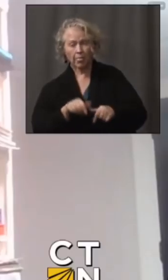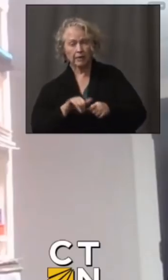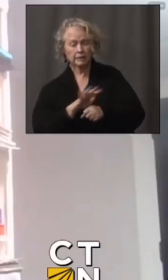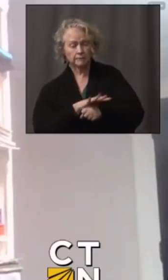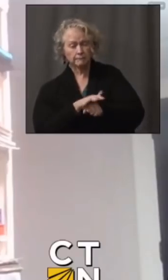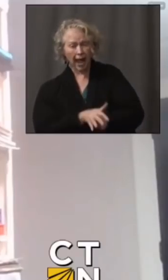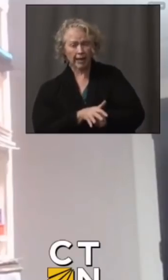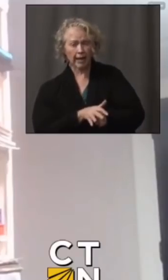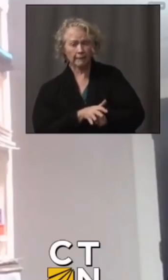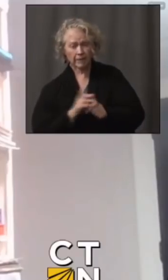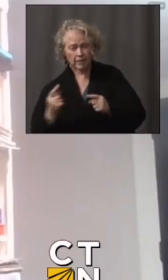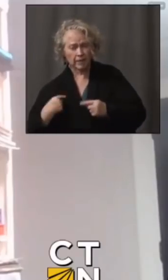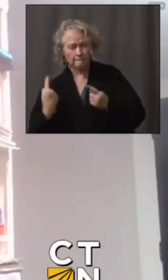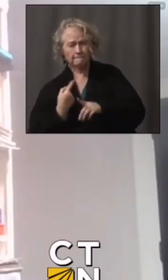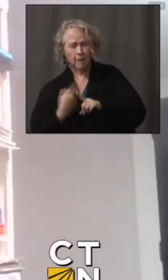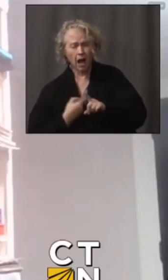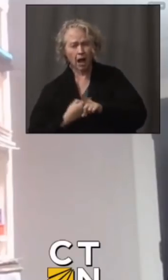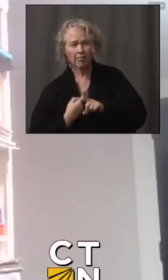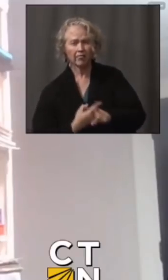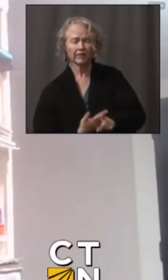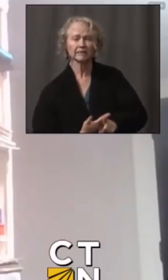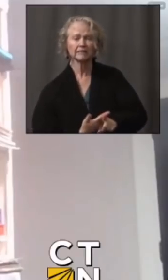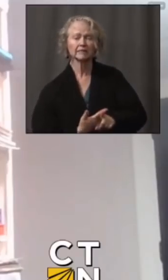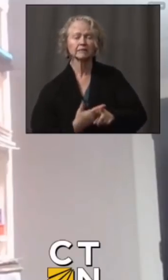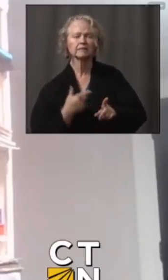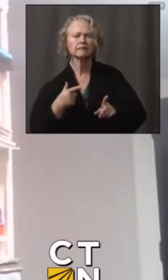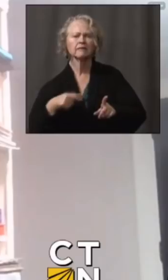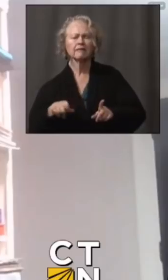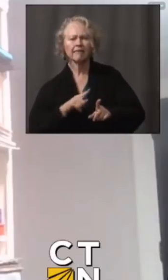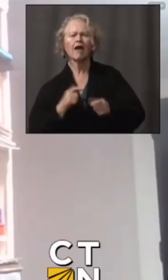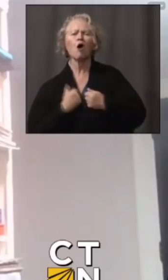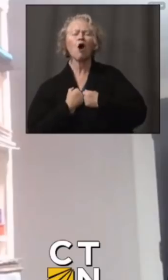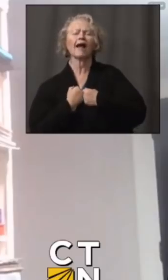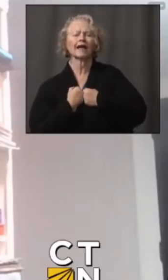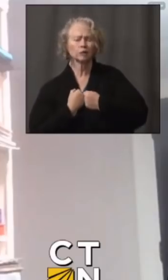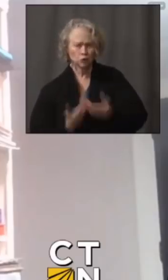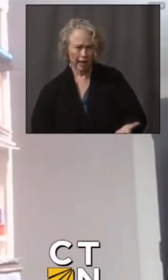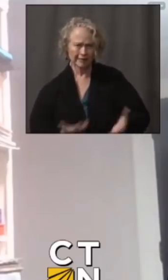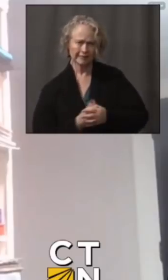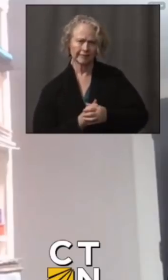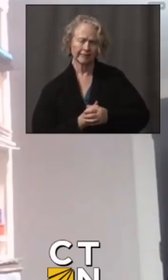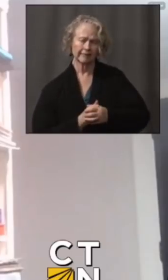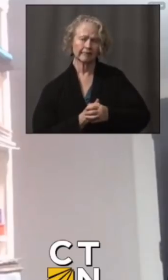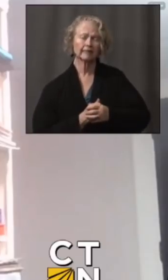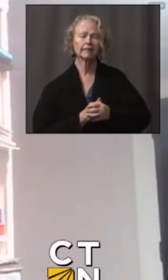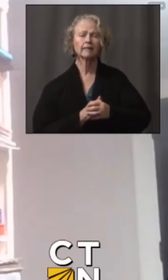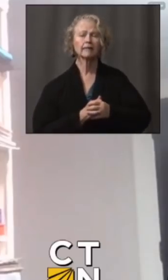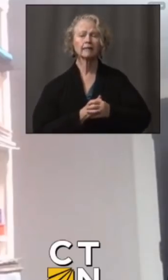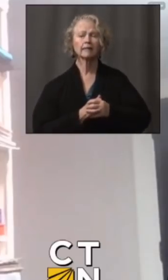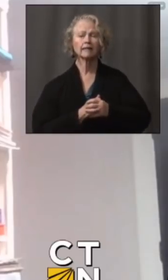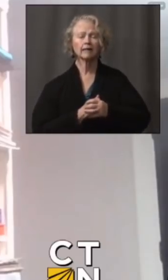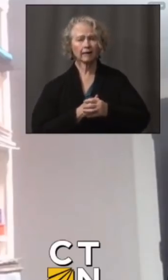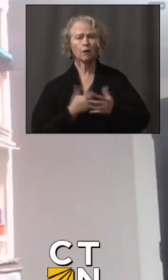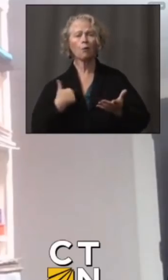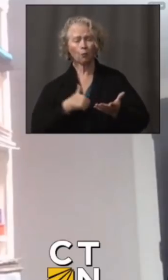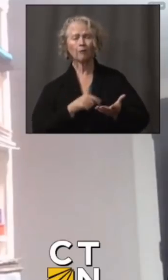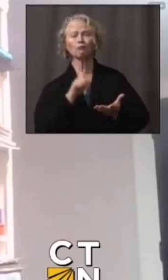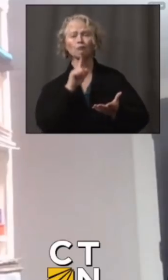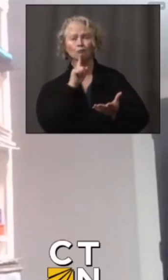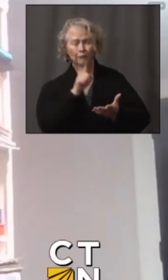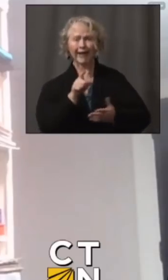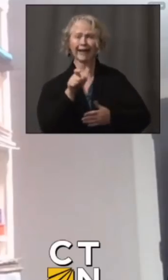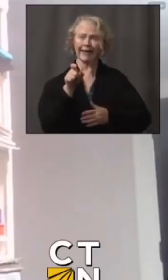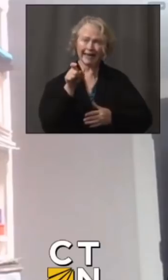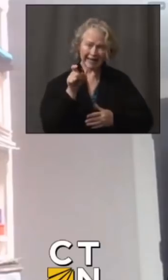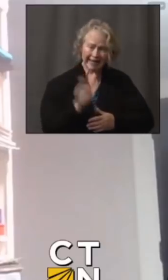pandemic for months now, and they are exhausted. And we really need